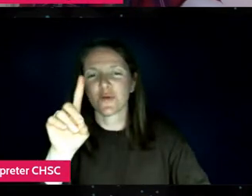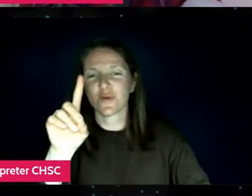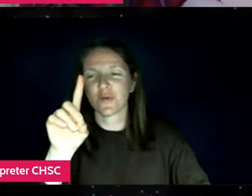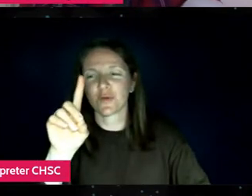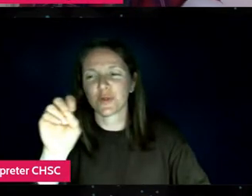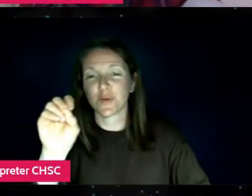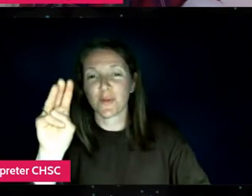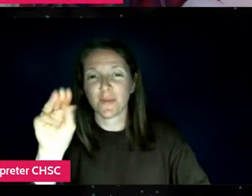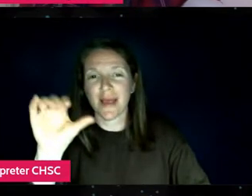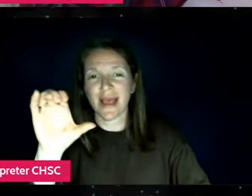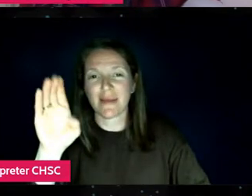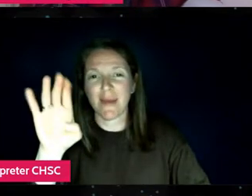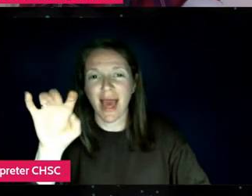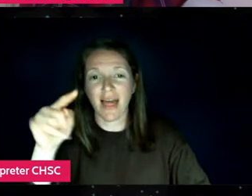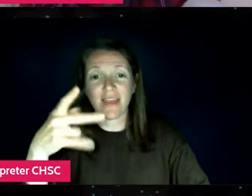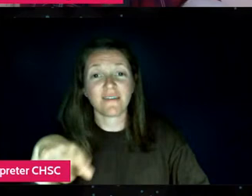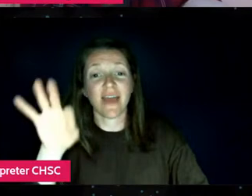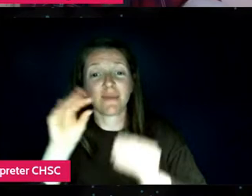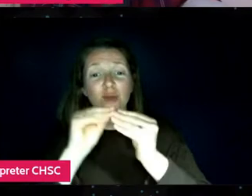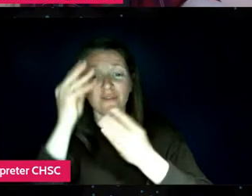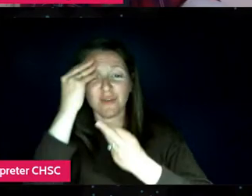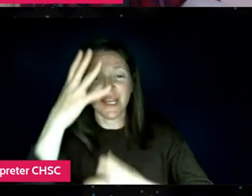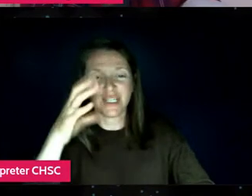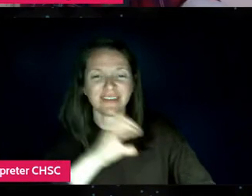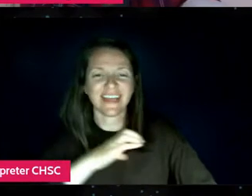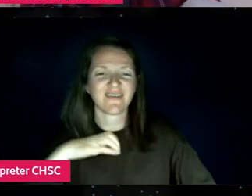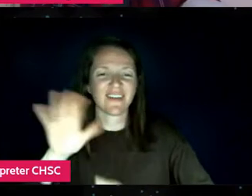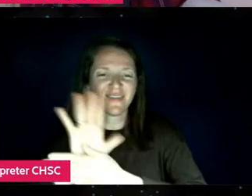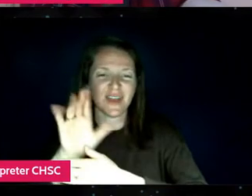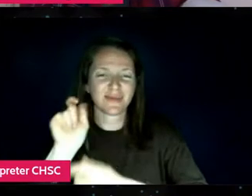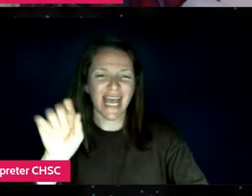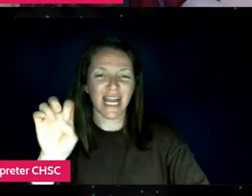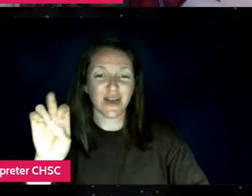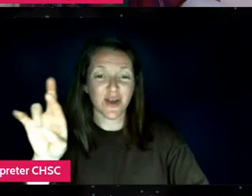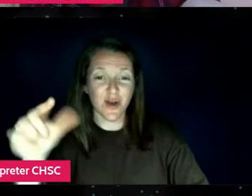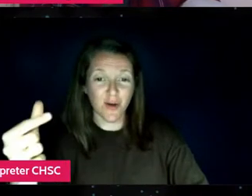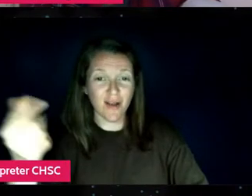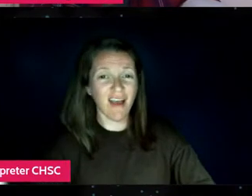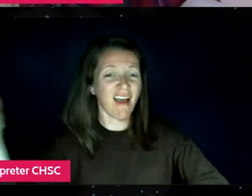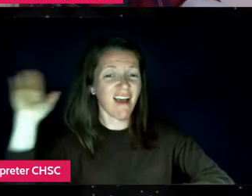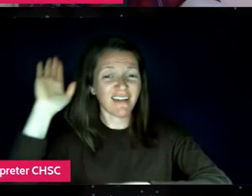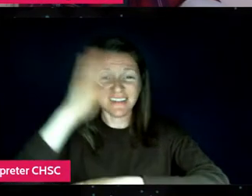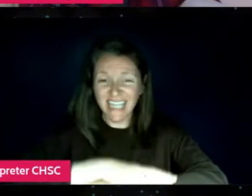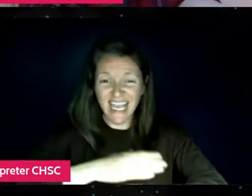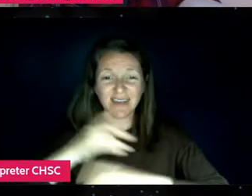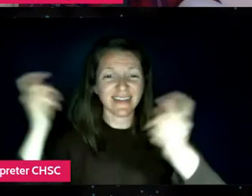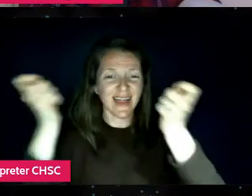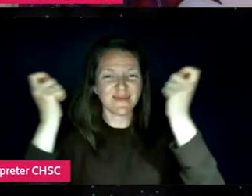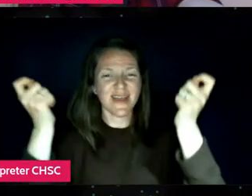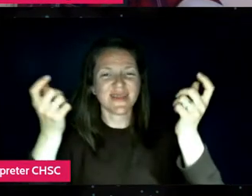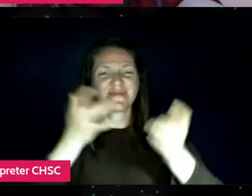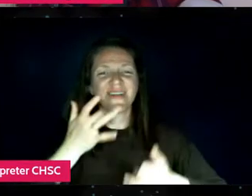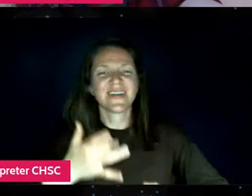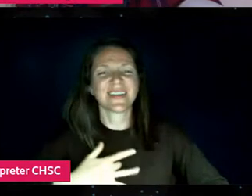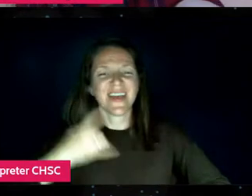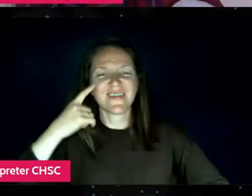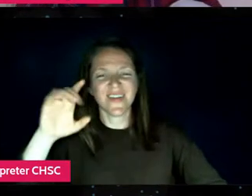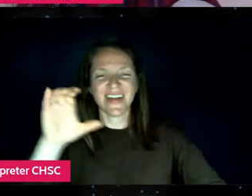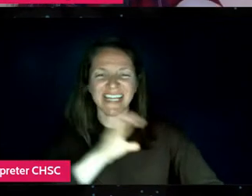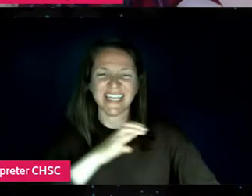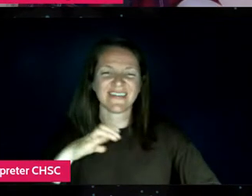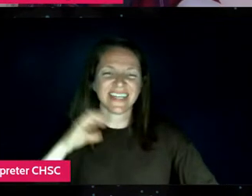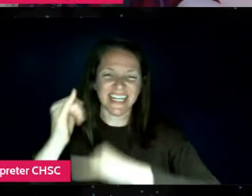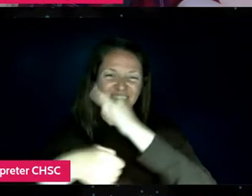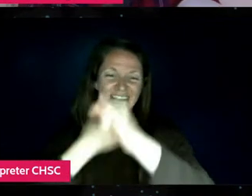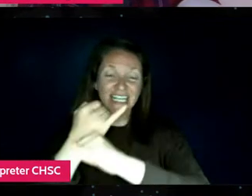out more about it at clevelandfilm.org. And all day we've been celebrating the birthday of the Cleveland International Film